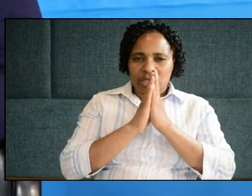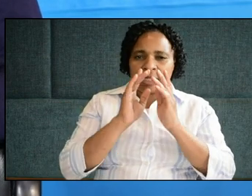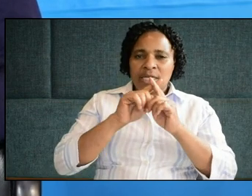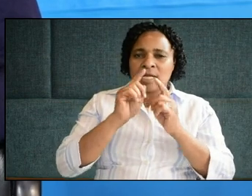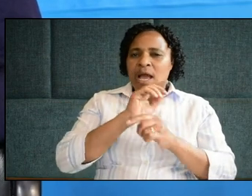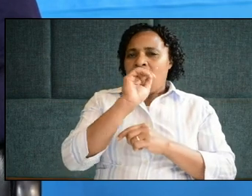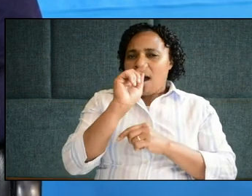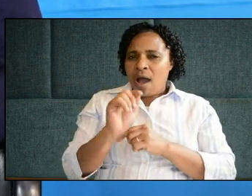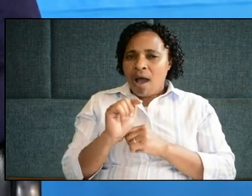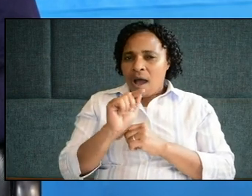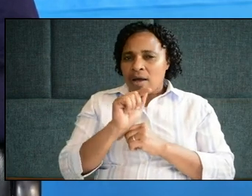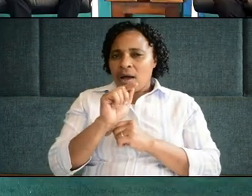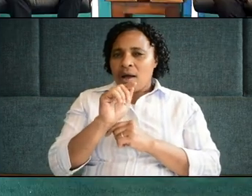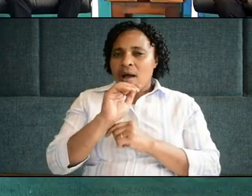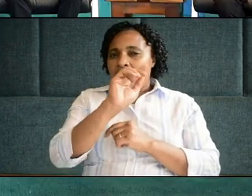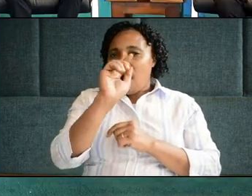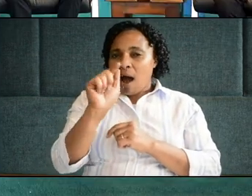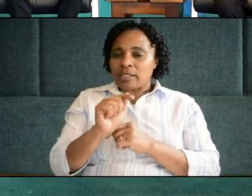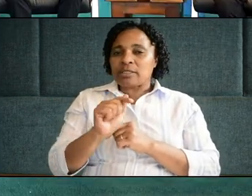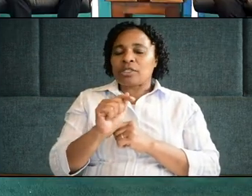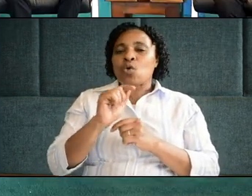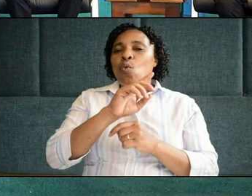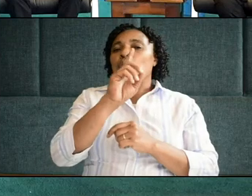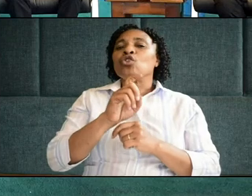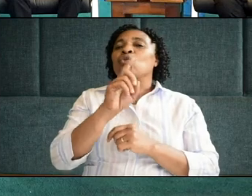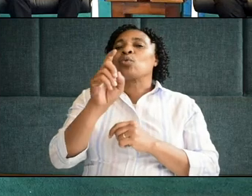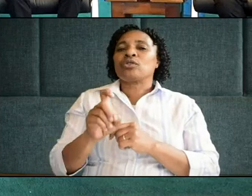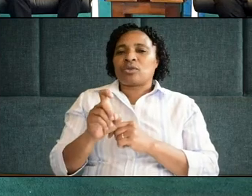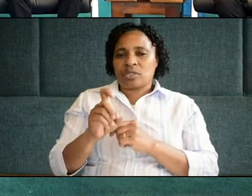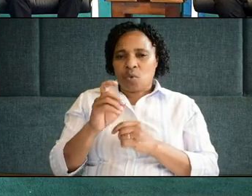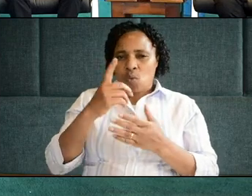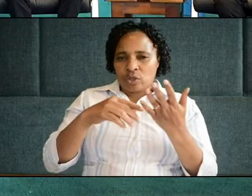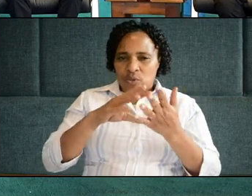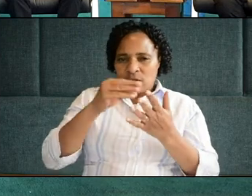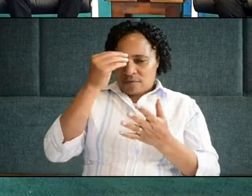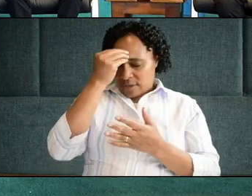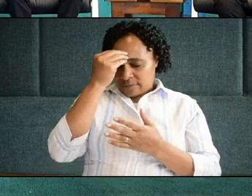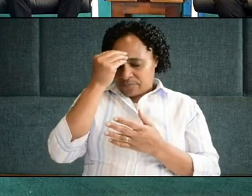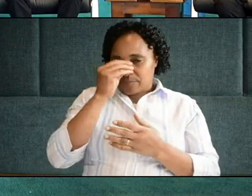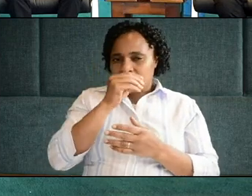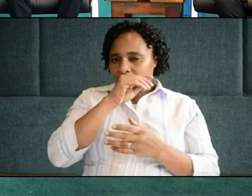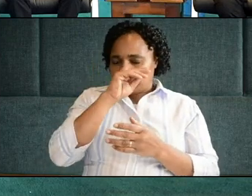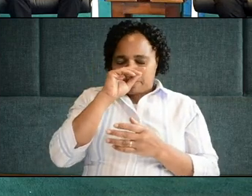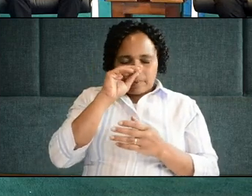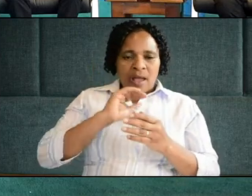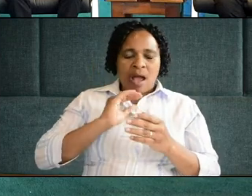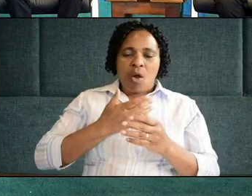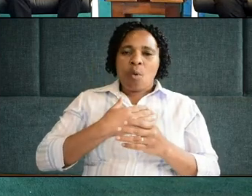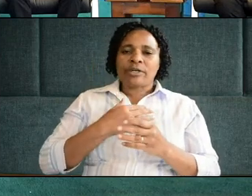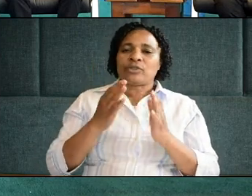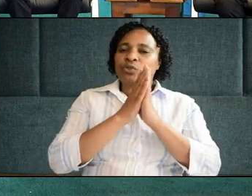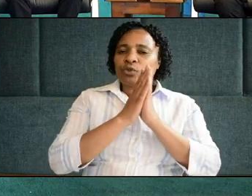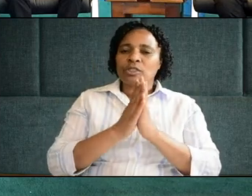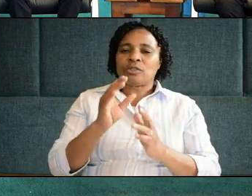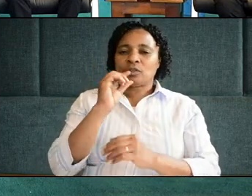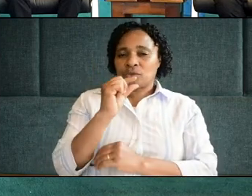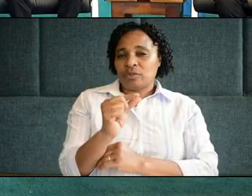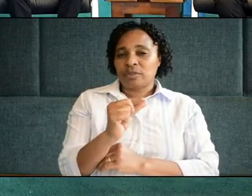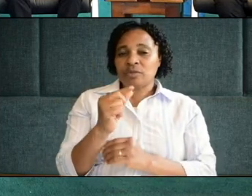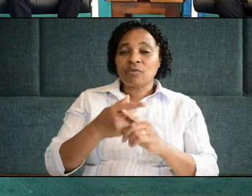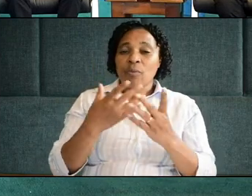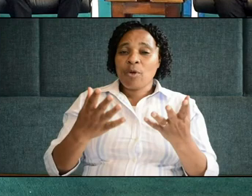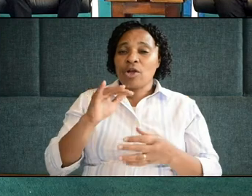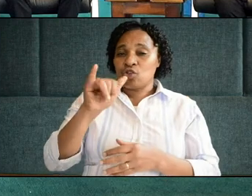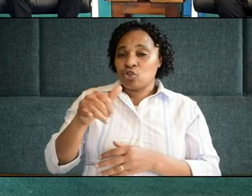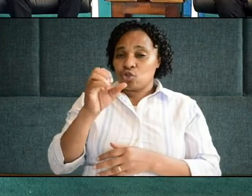learn from this particular story. Our into the story this week is quite short, and it's from Joshua